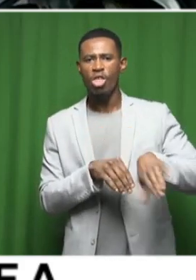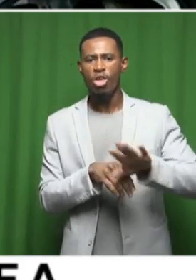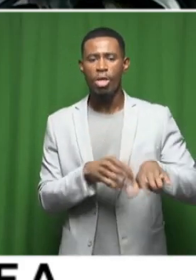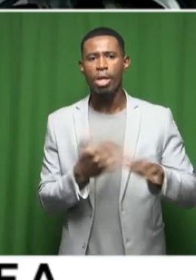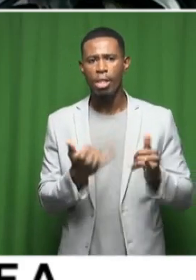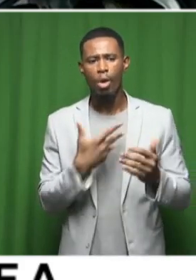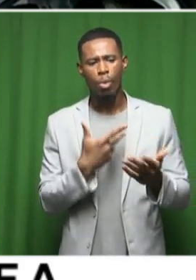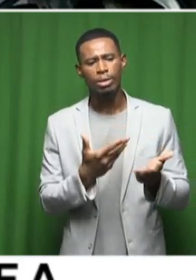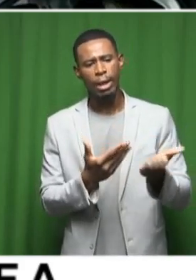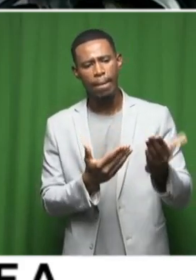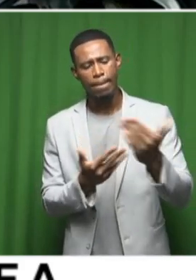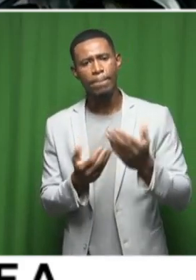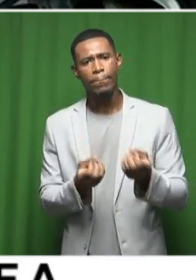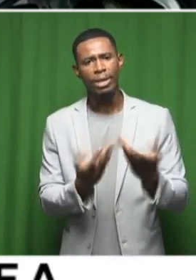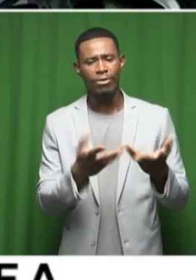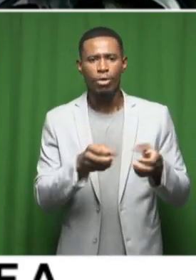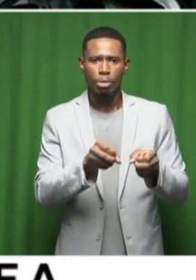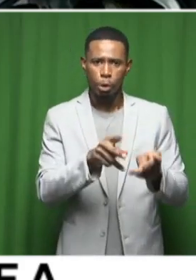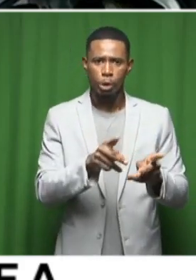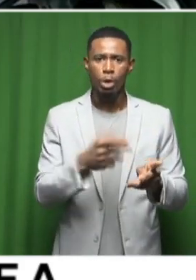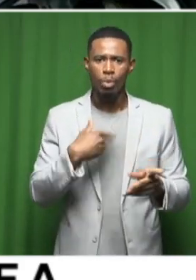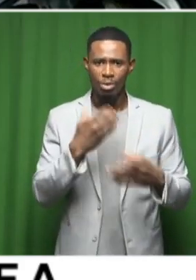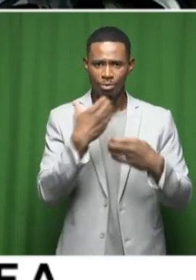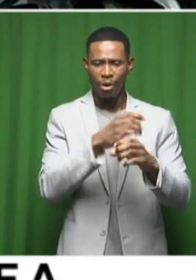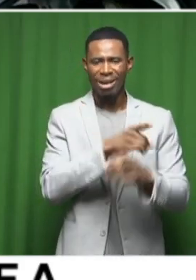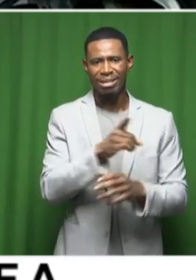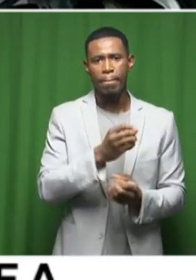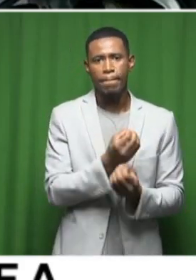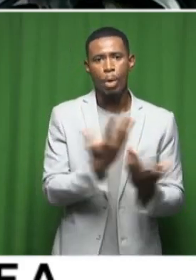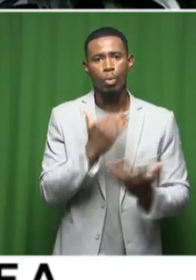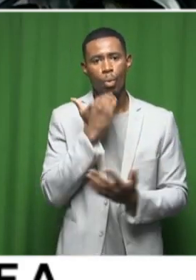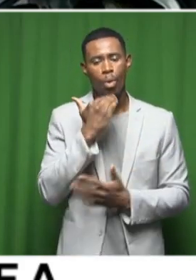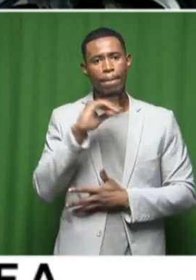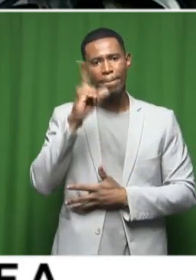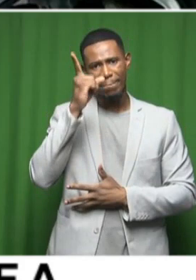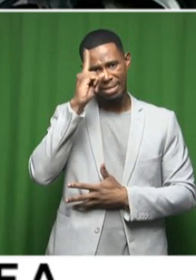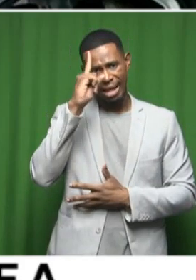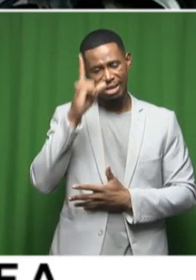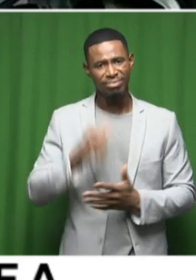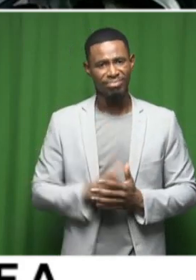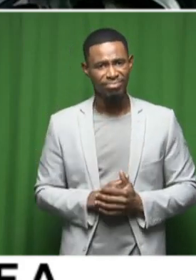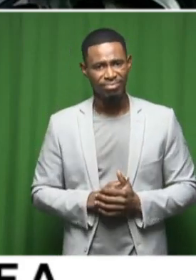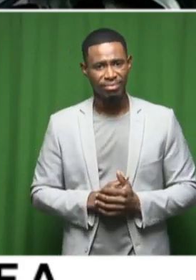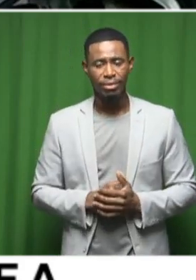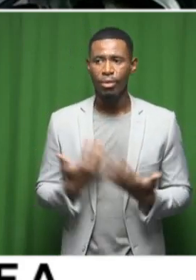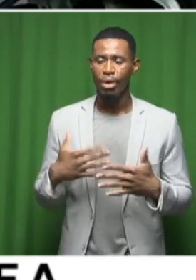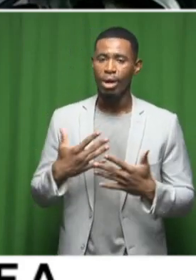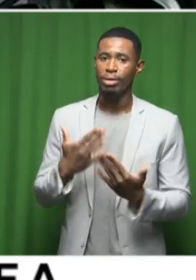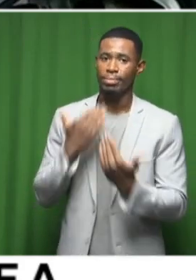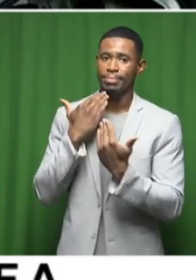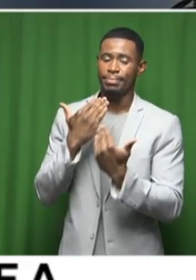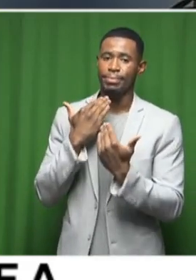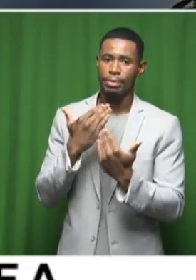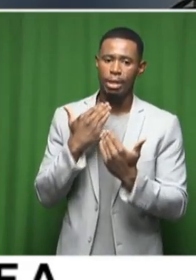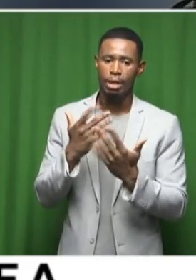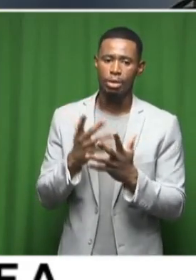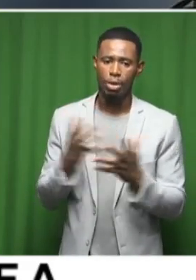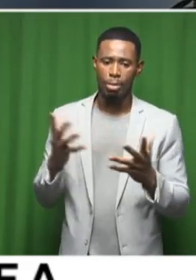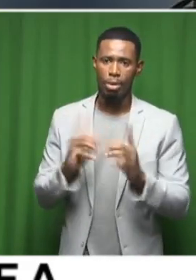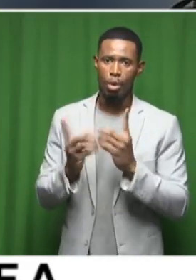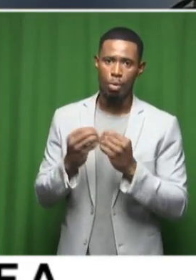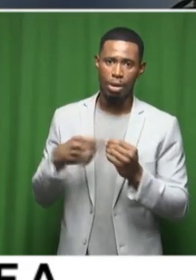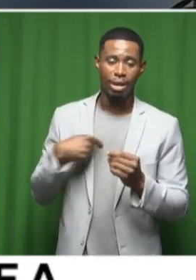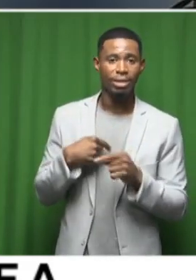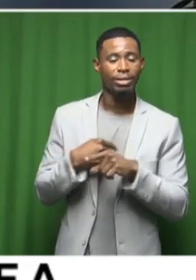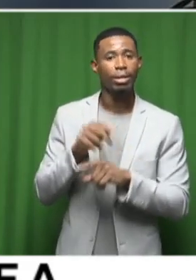opportunity, and so that's the focus there for us. All right. Kyle, thank you so much for talking to us.